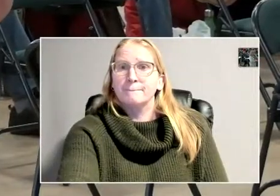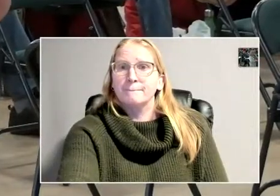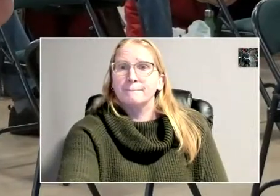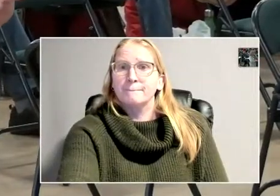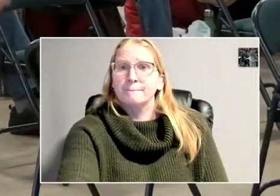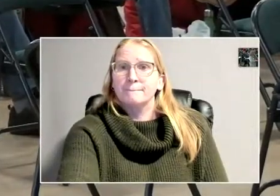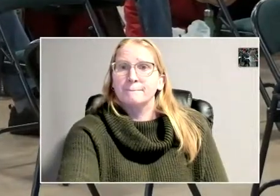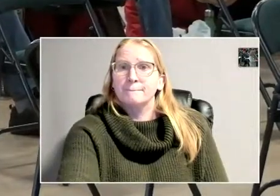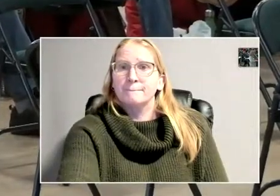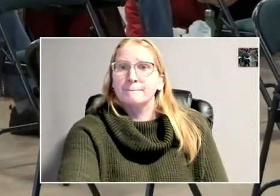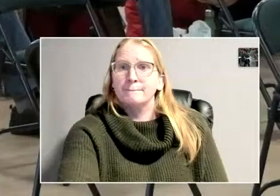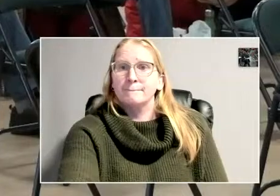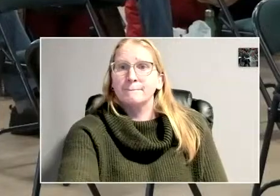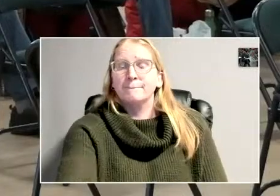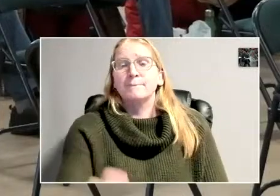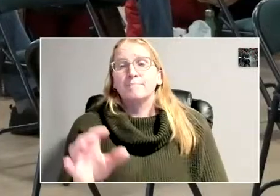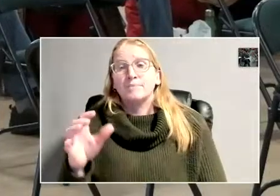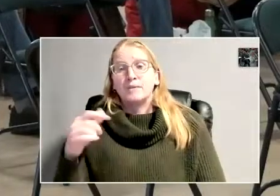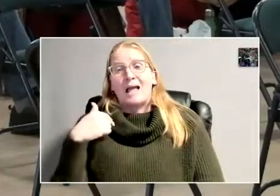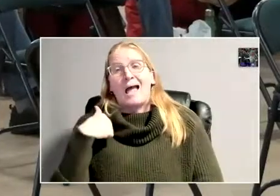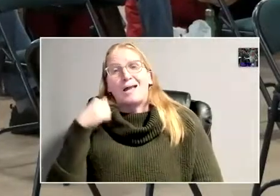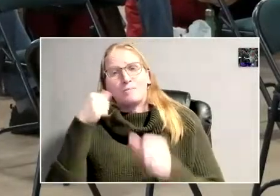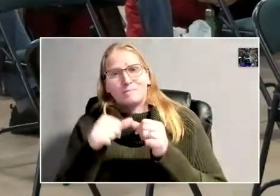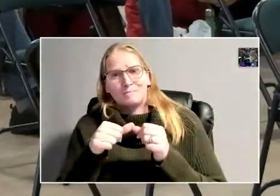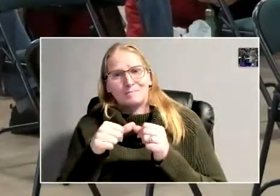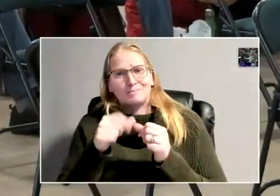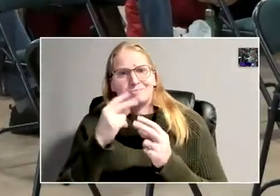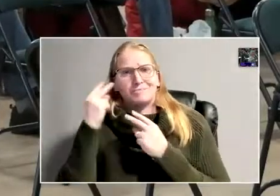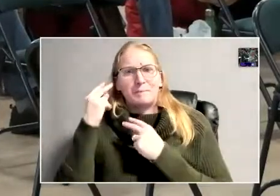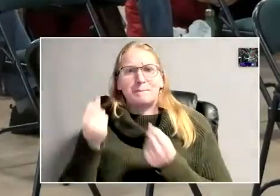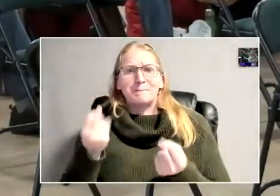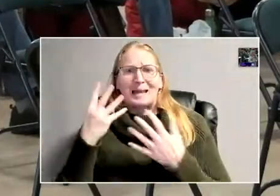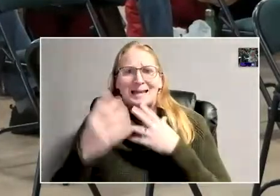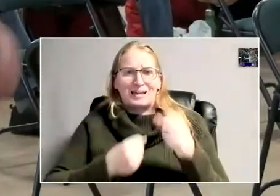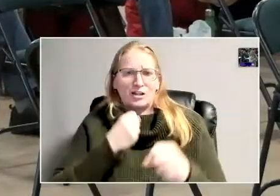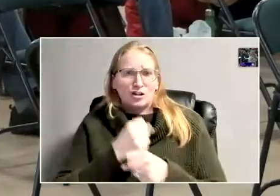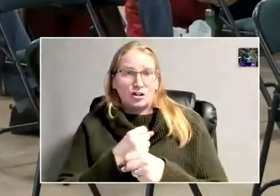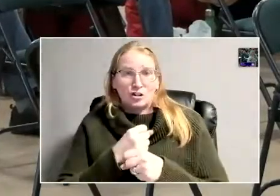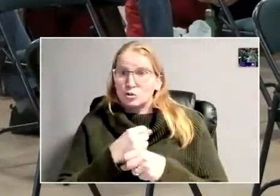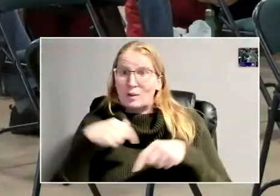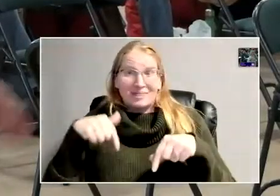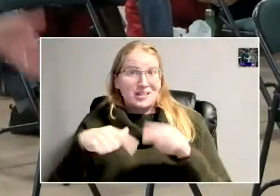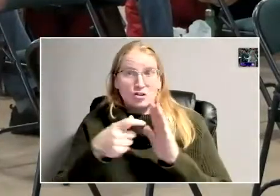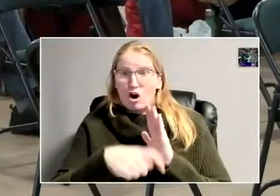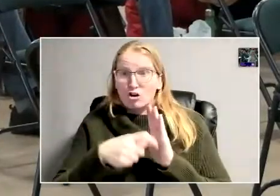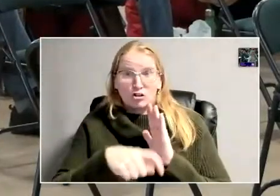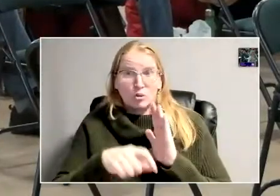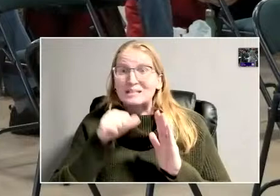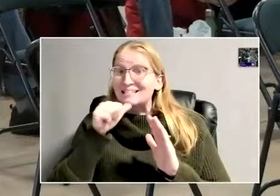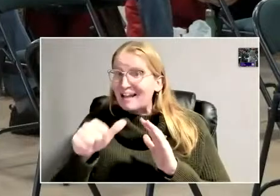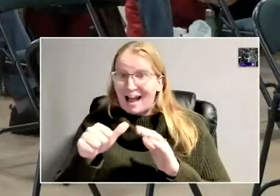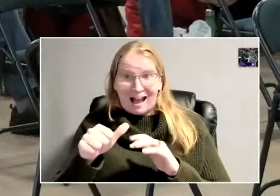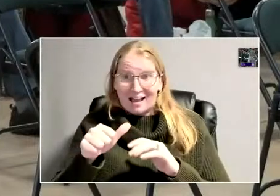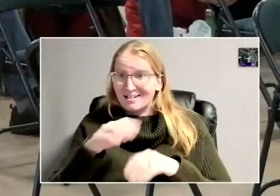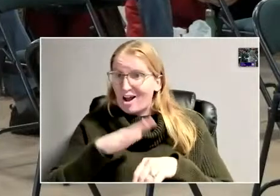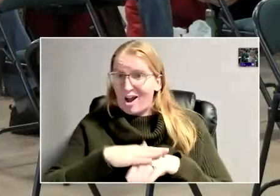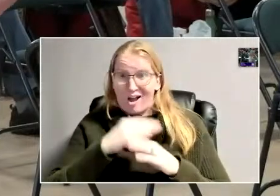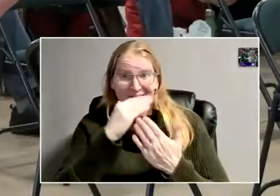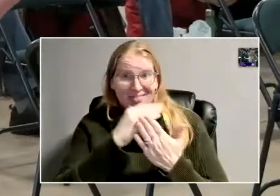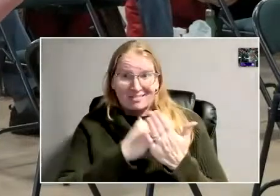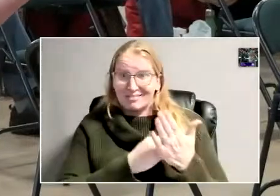this warrant this um article was not on the warning and I um want to acknowledge um